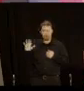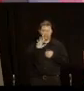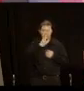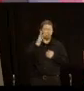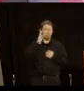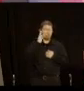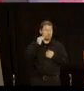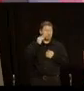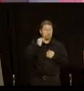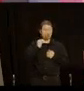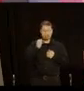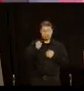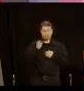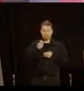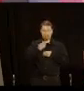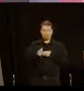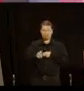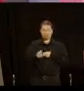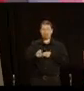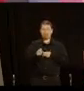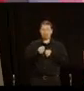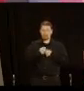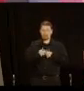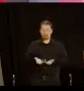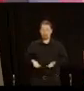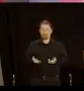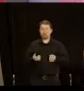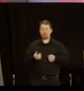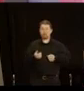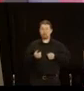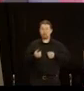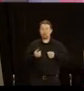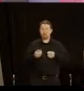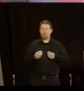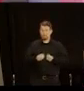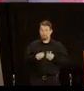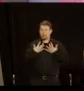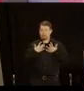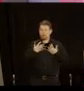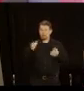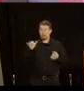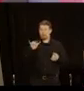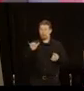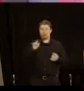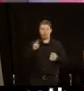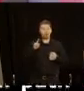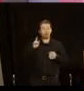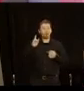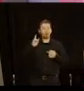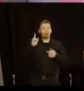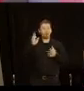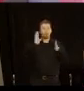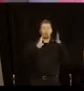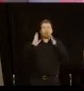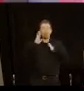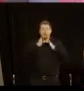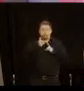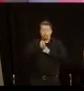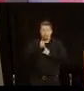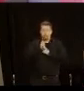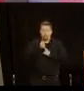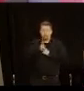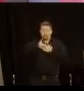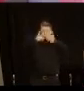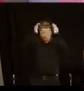rough. It is exhausting. It's exhilarating. You worry yourself sick. It's also